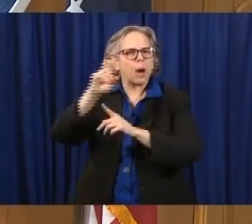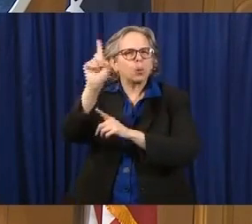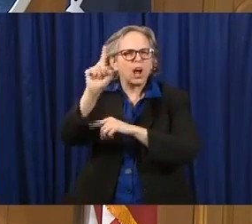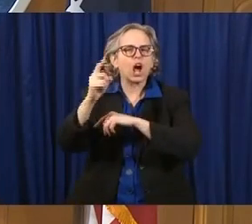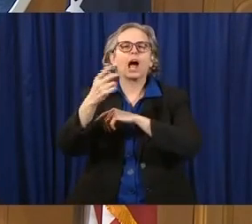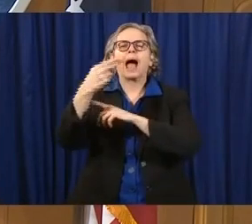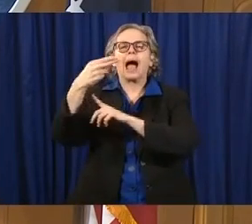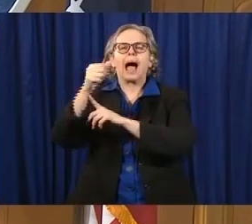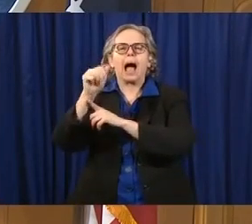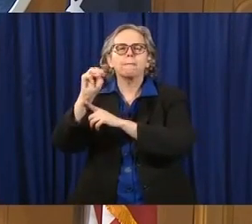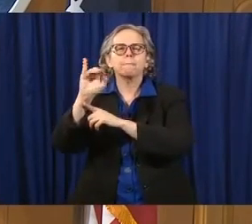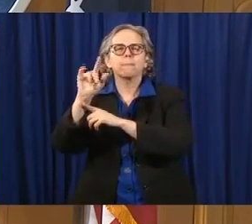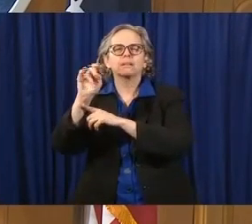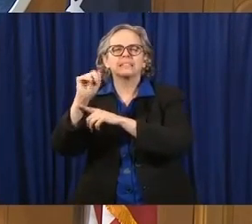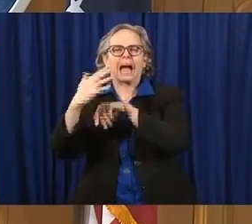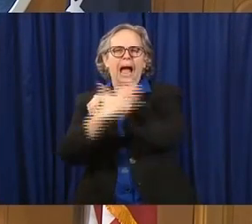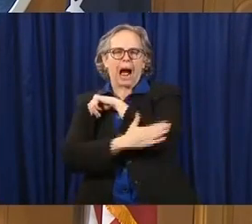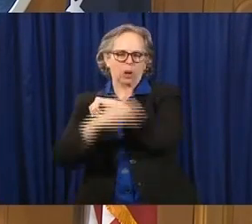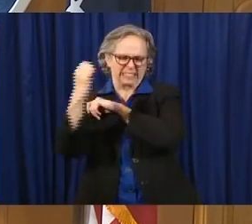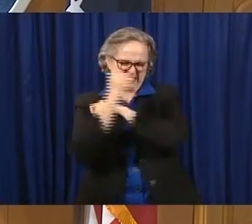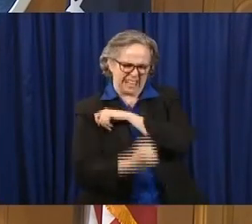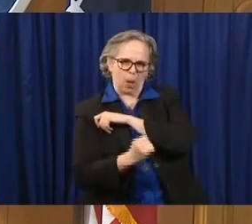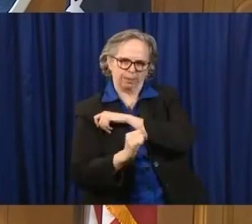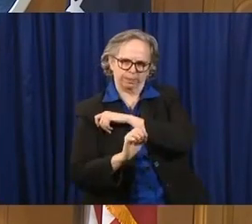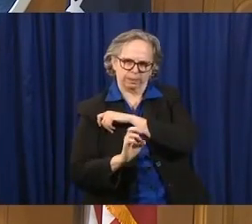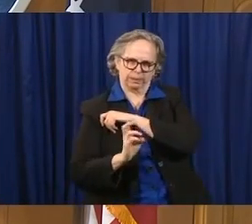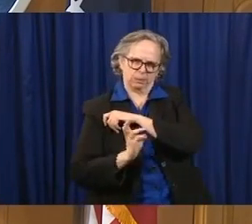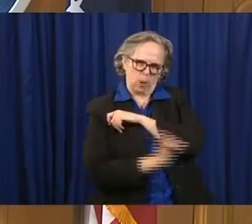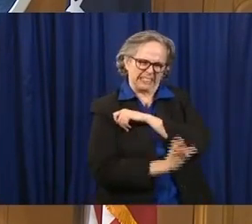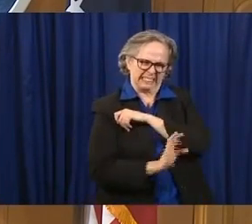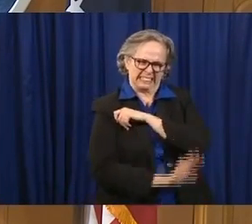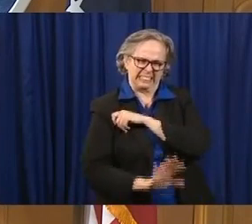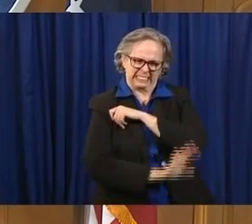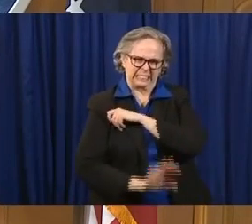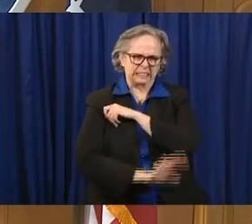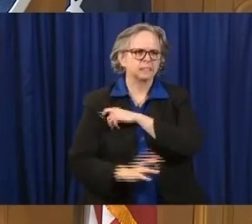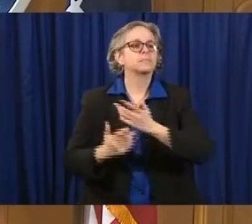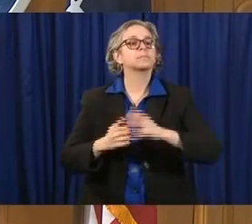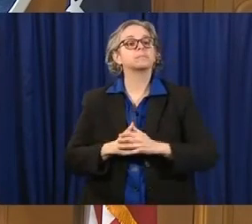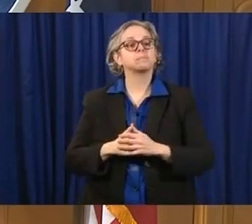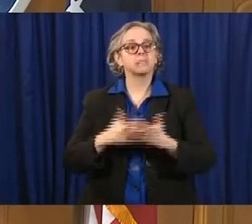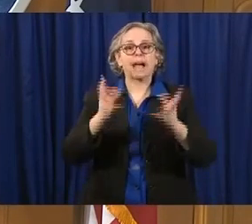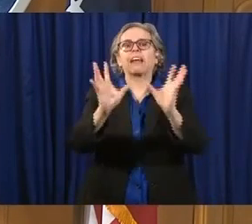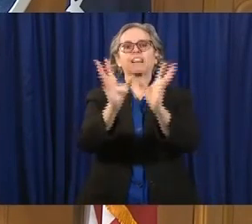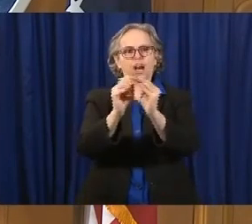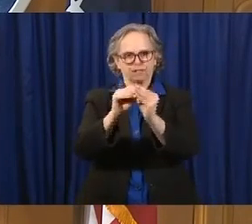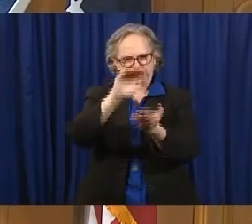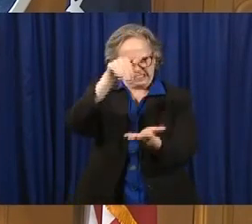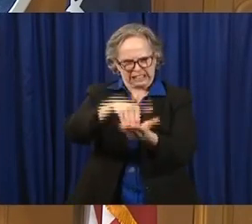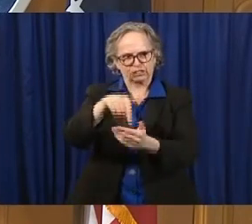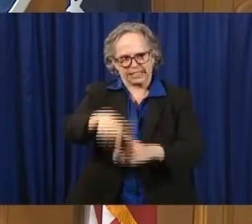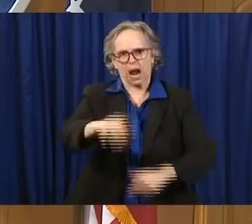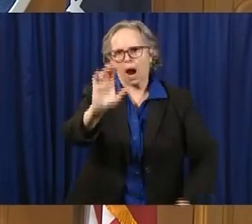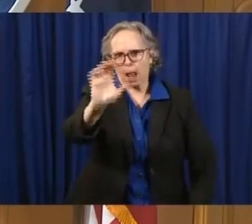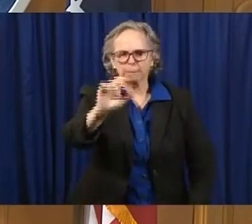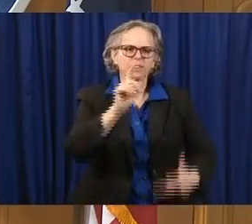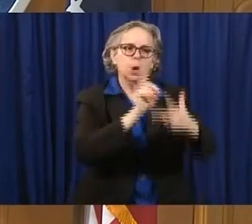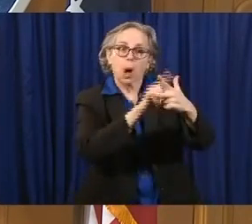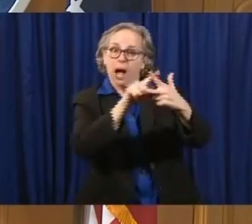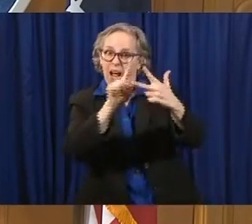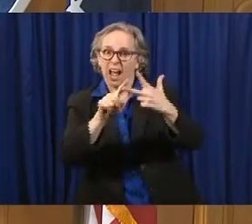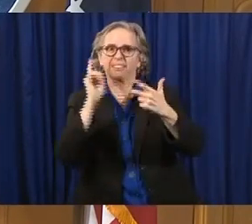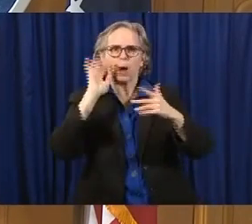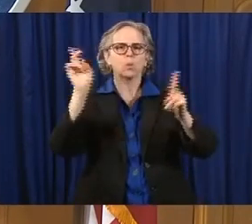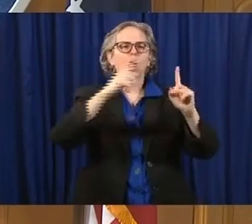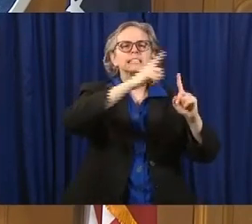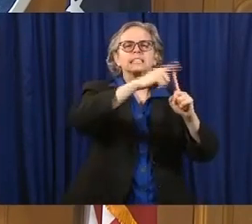are where you're going to see and are seeing activity go on, just to make sure that this epidemic